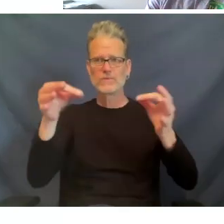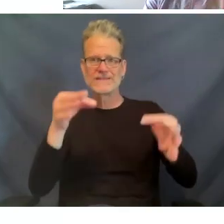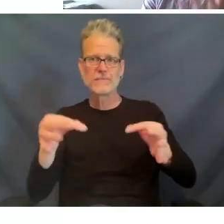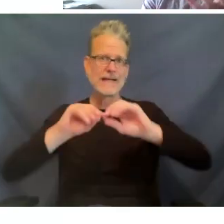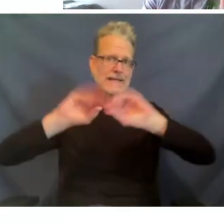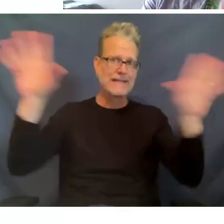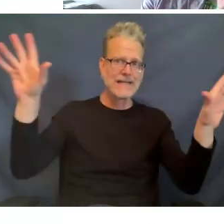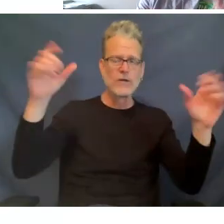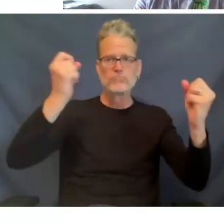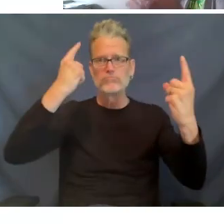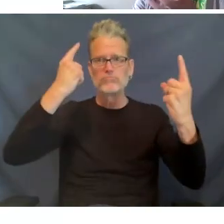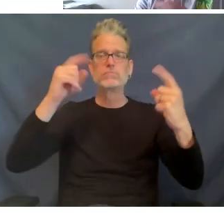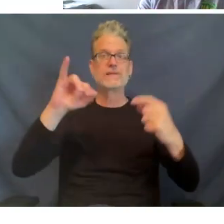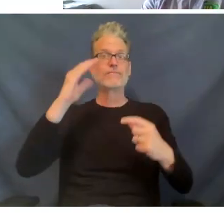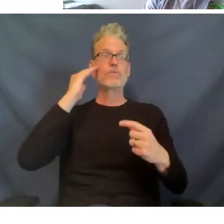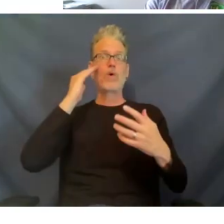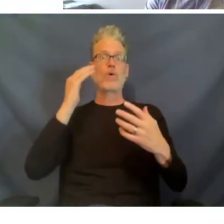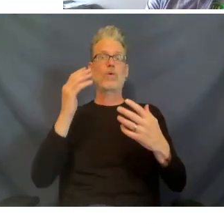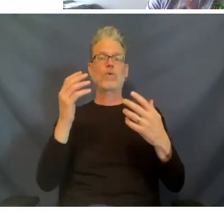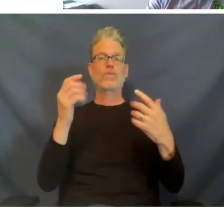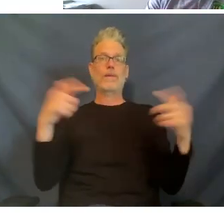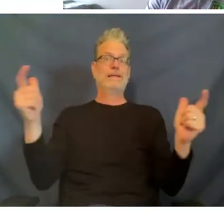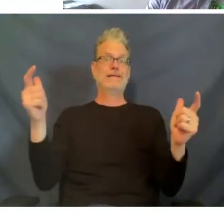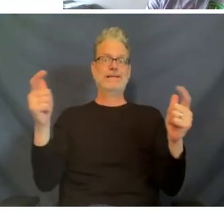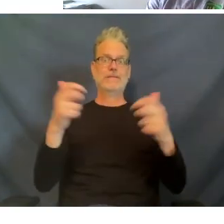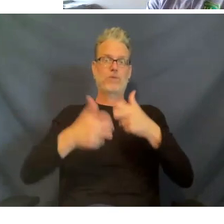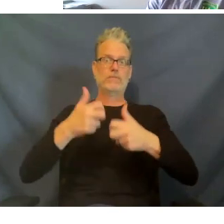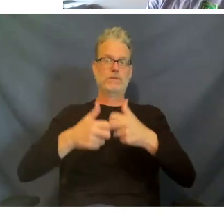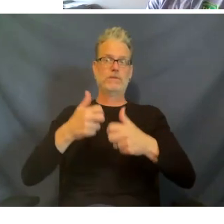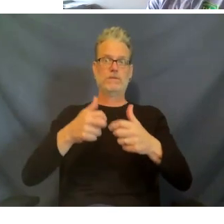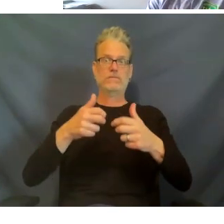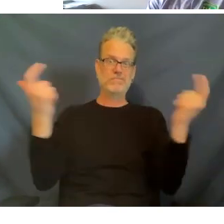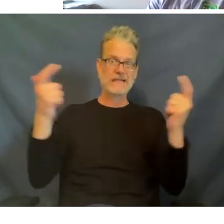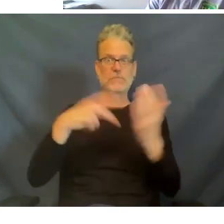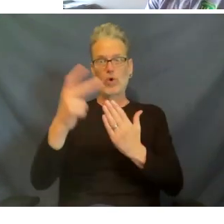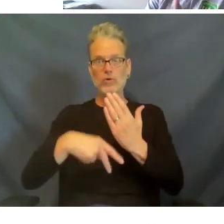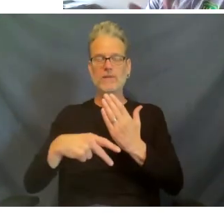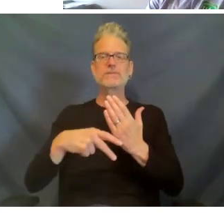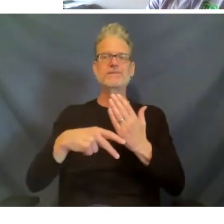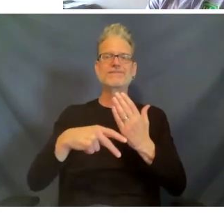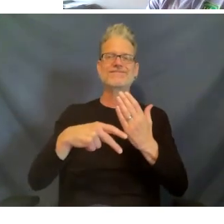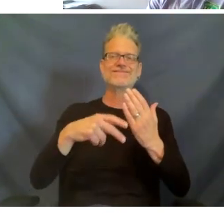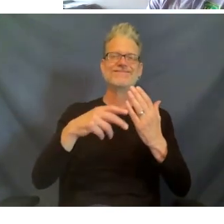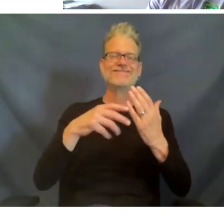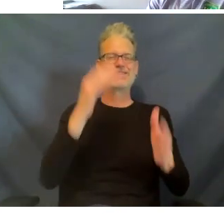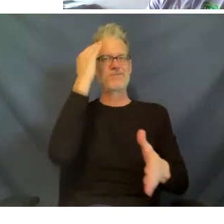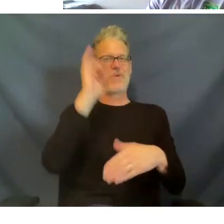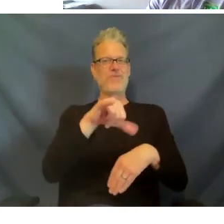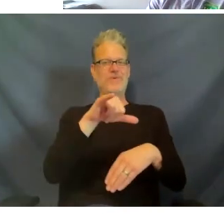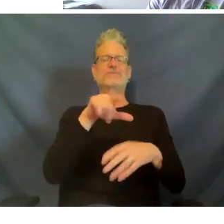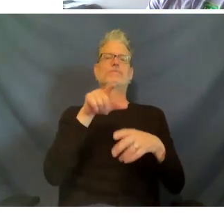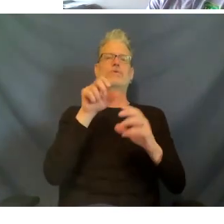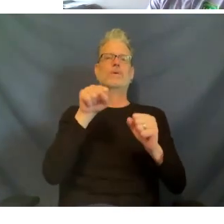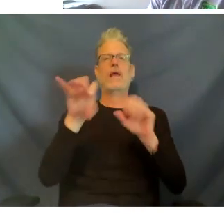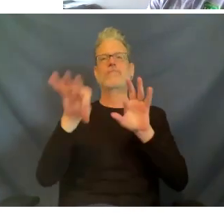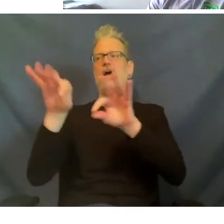if you know the big ones, then you can connect with the Forest Service and they can connect you to the smaller opportunities as well. And the Community Navigator initiative that we've talked a little